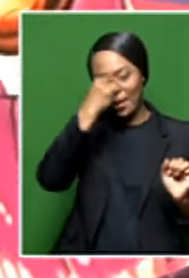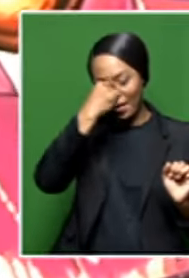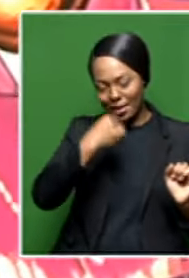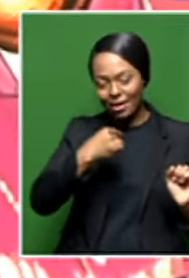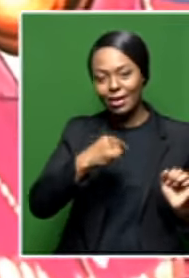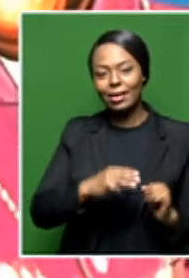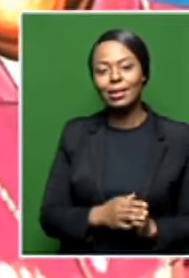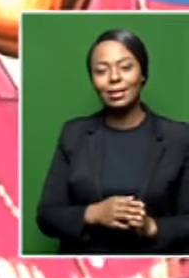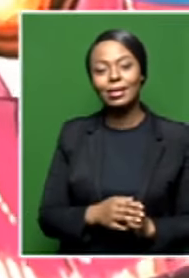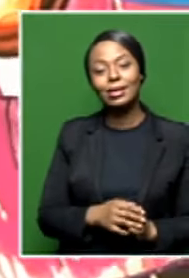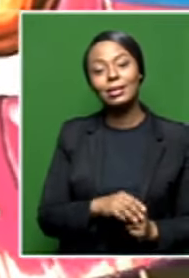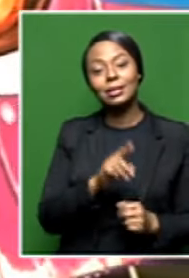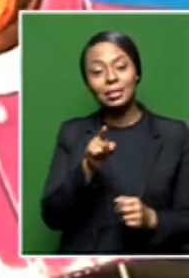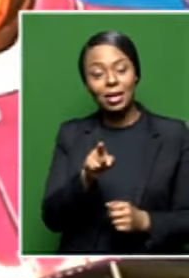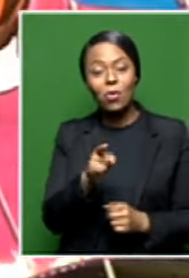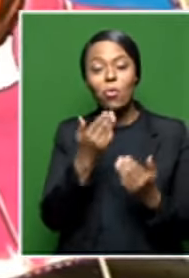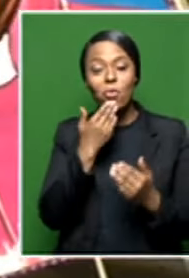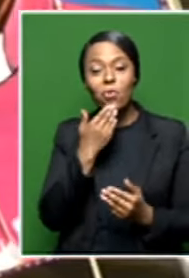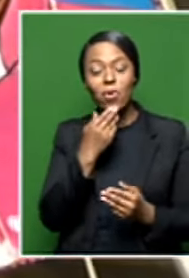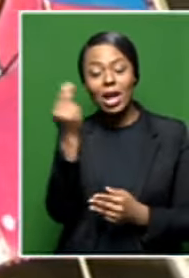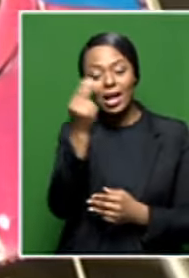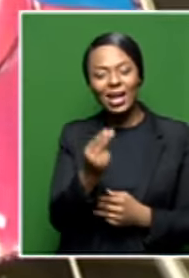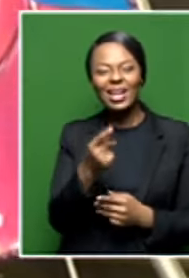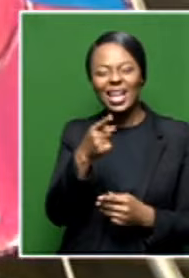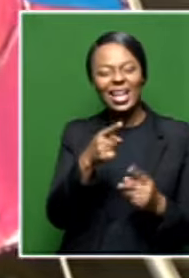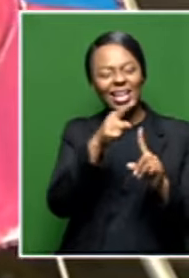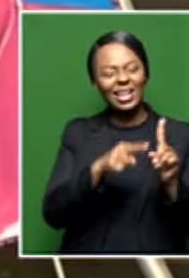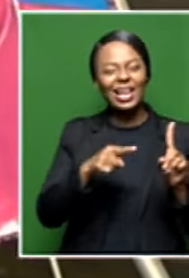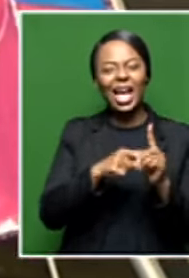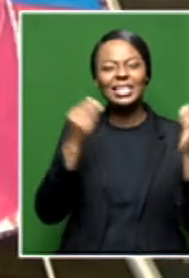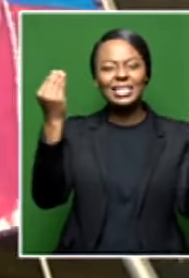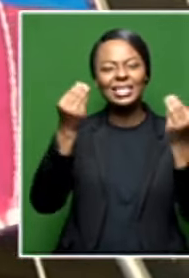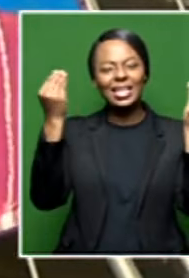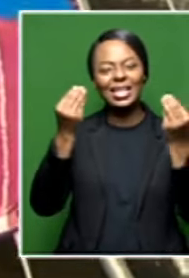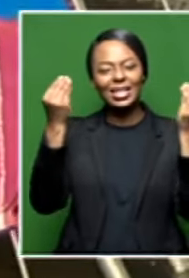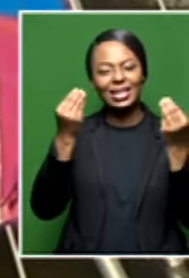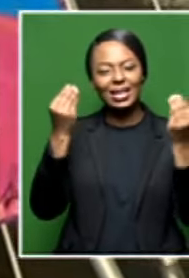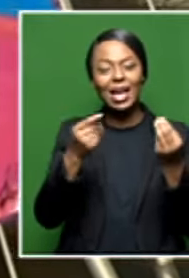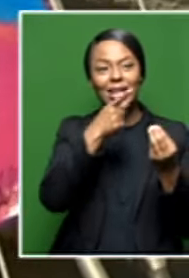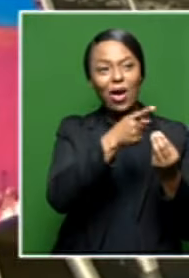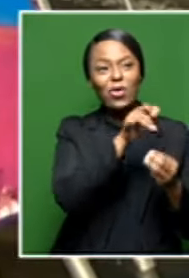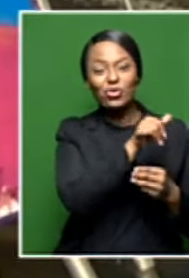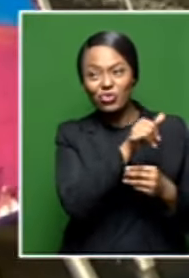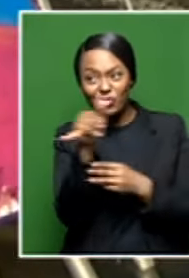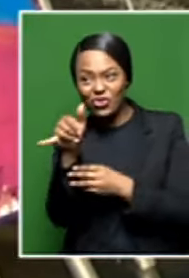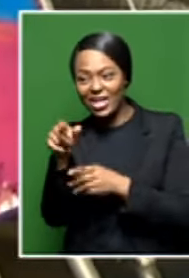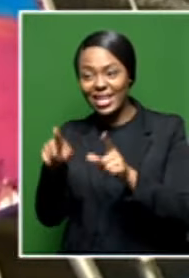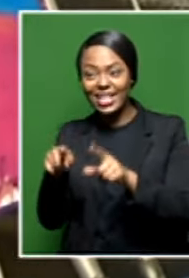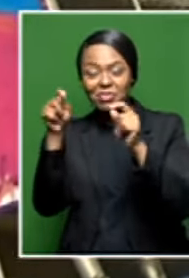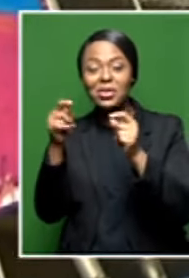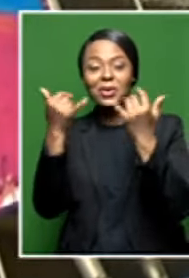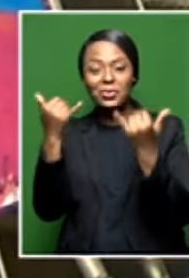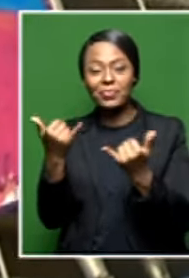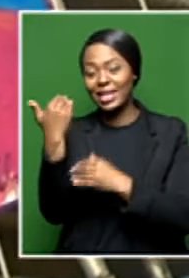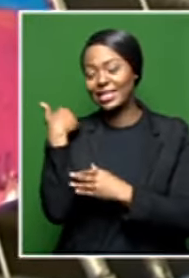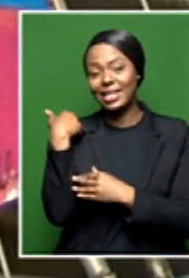that of course done by a celebrity in his own right, who's travelled all the way to Cape Town yesterday to come